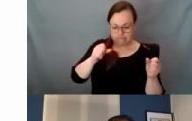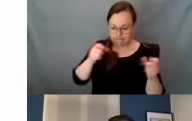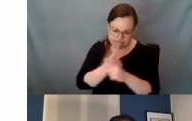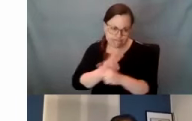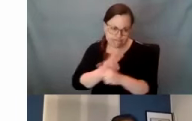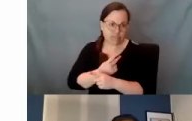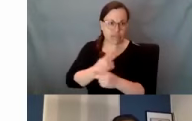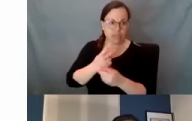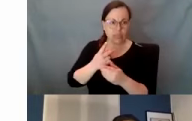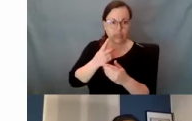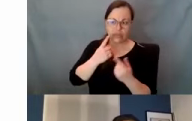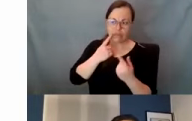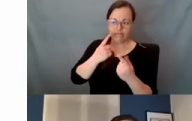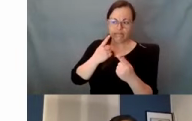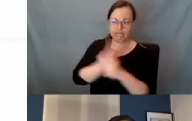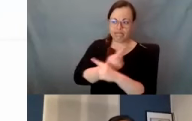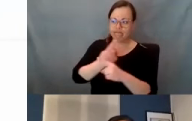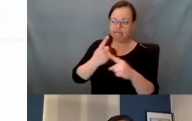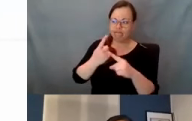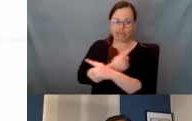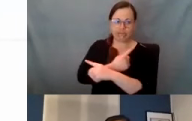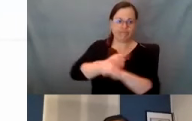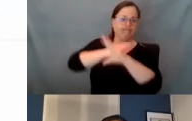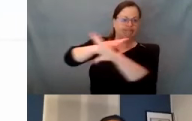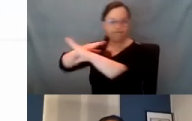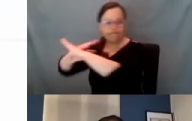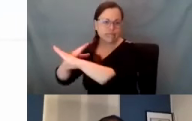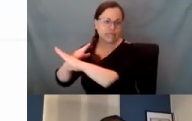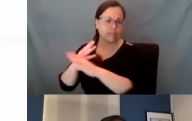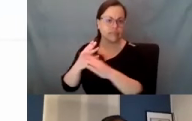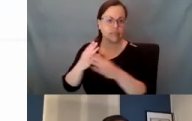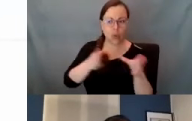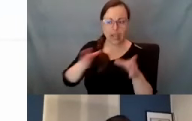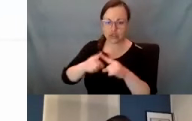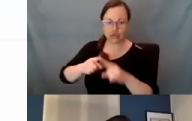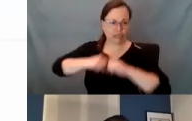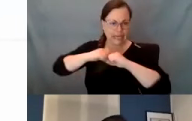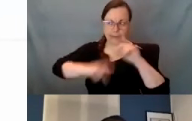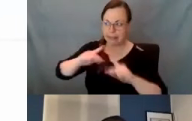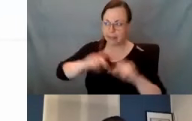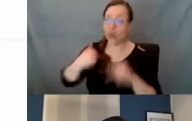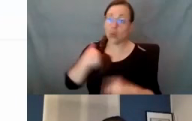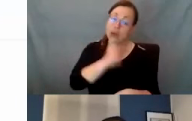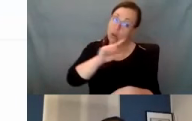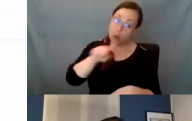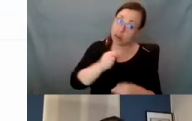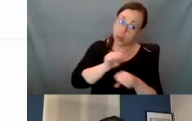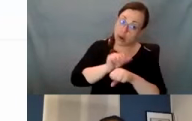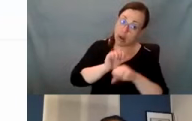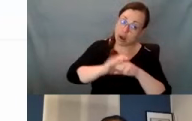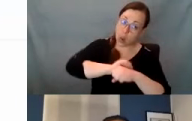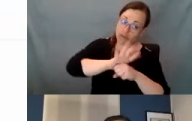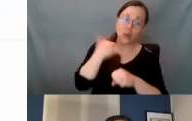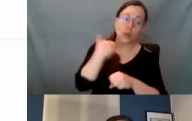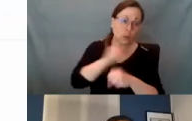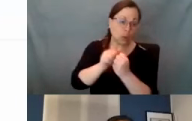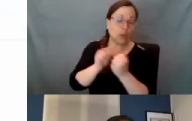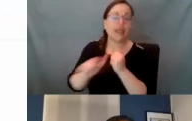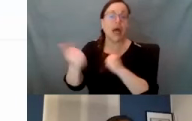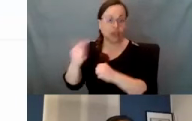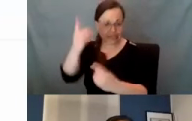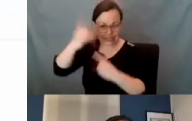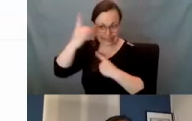and therapeutics. And we not only work on COVID, we work on other diseases. As you probably know, about